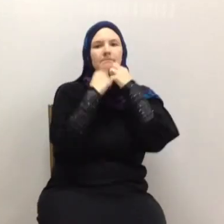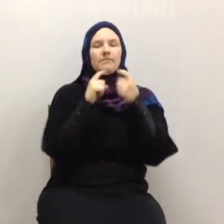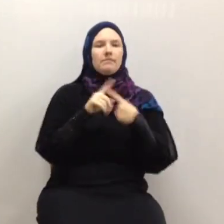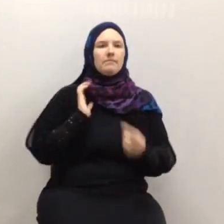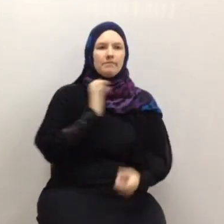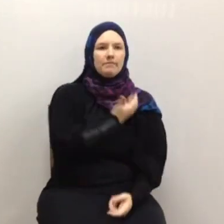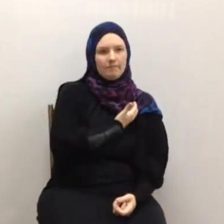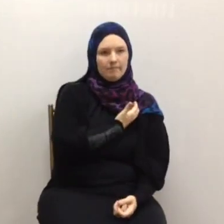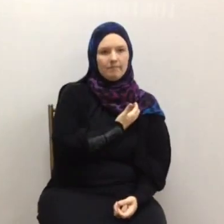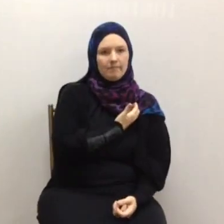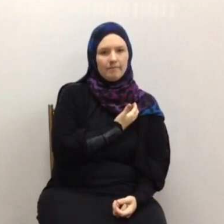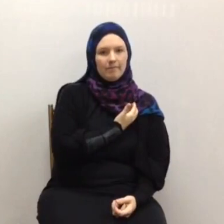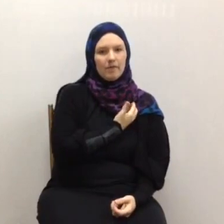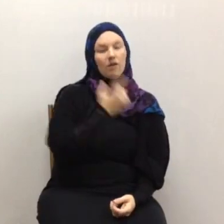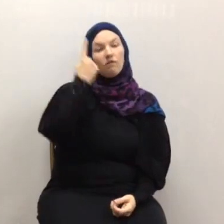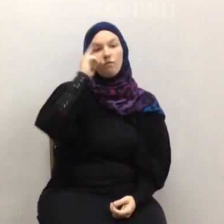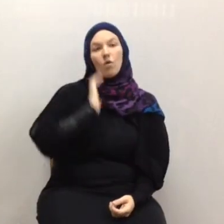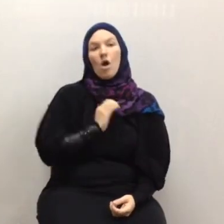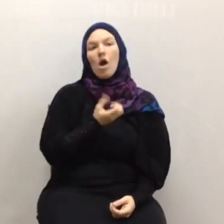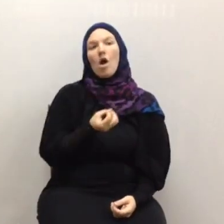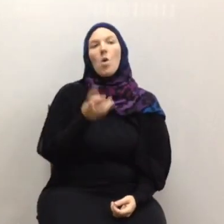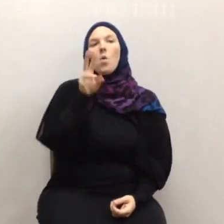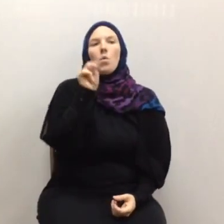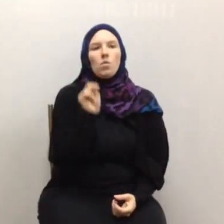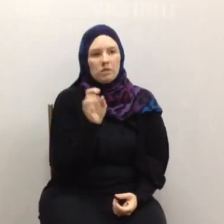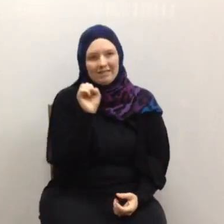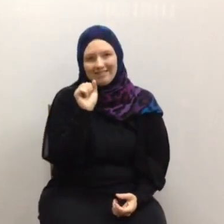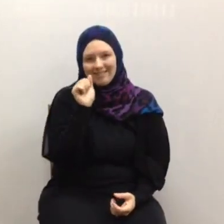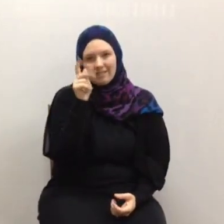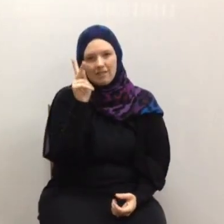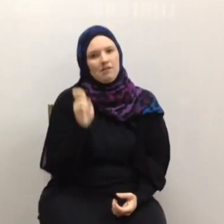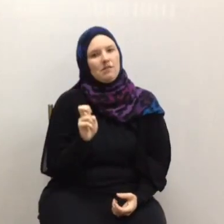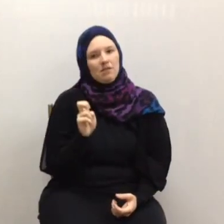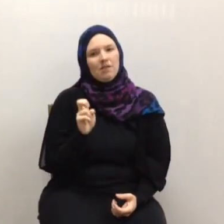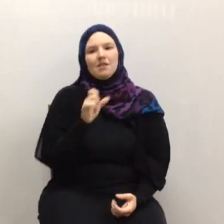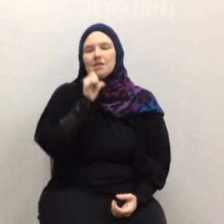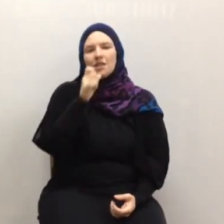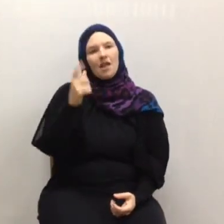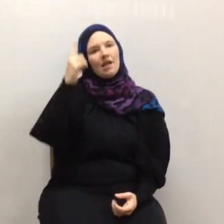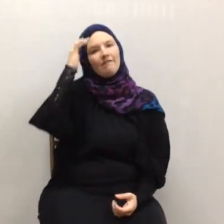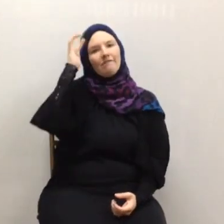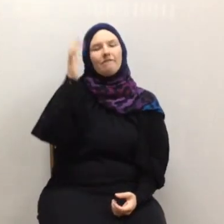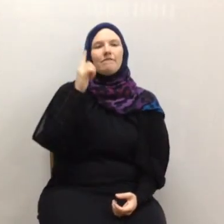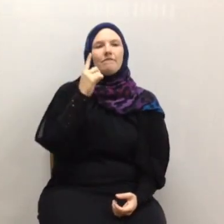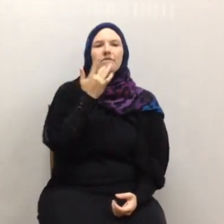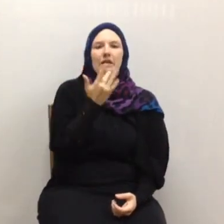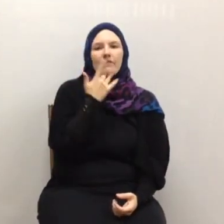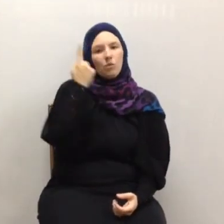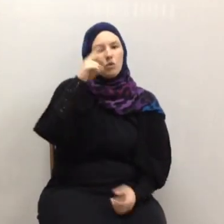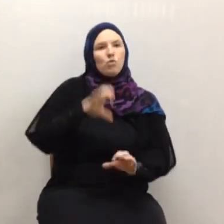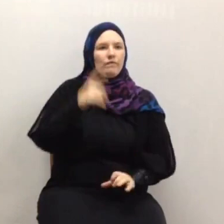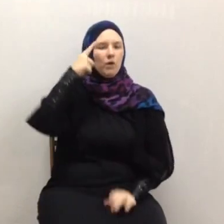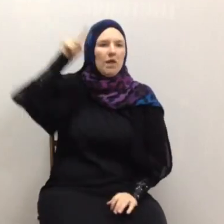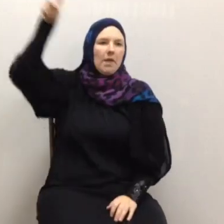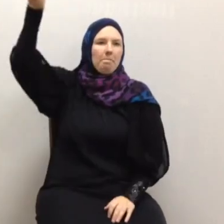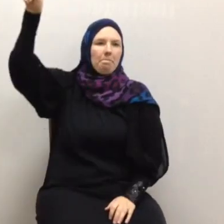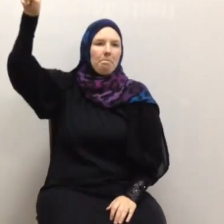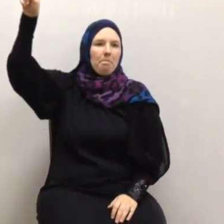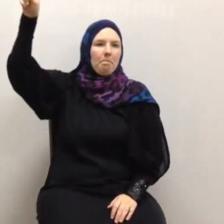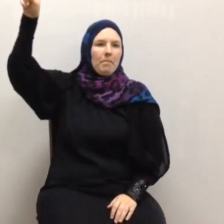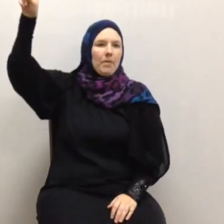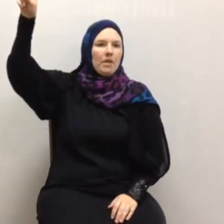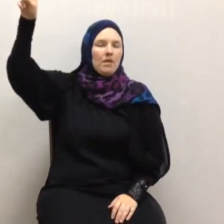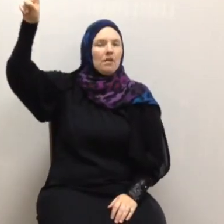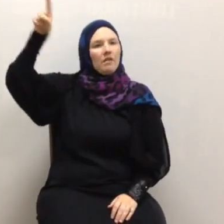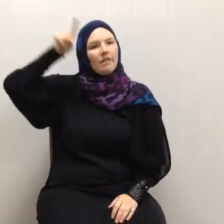sake, this is not a favor that we do to Allah subhanahu wa ta'ala. This is a favor to ourselves.